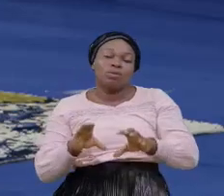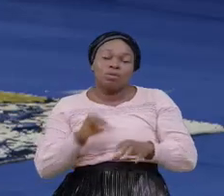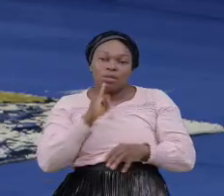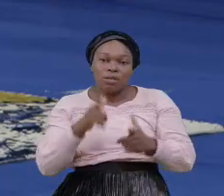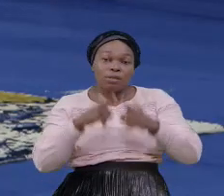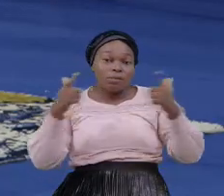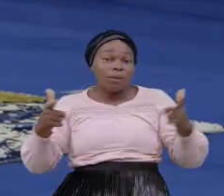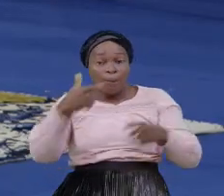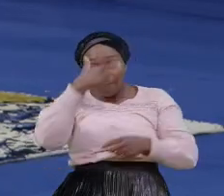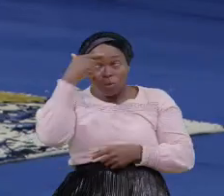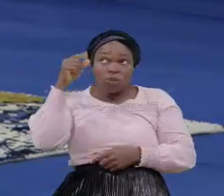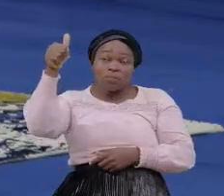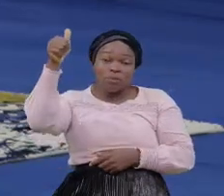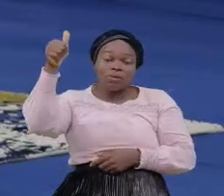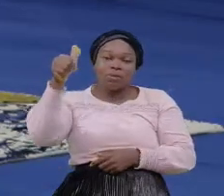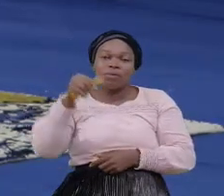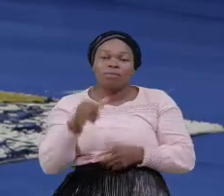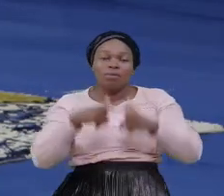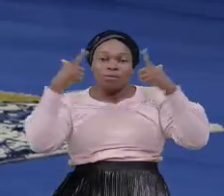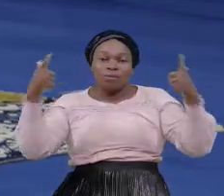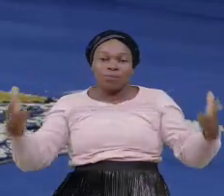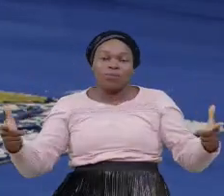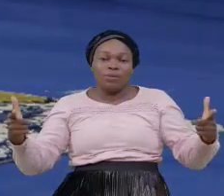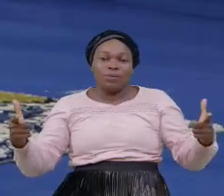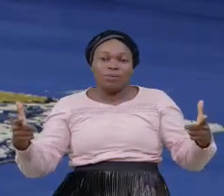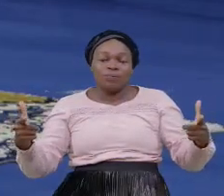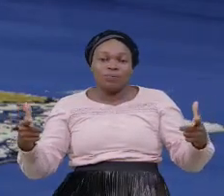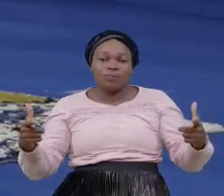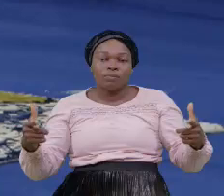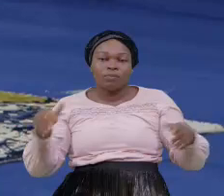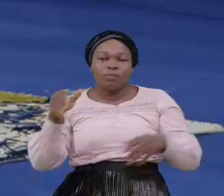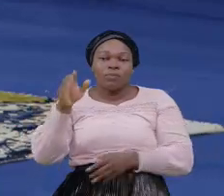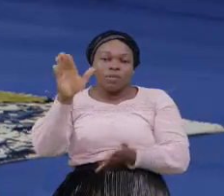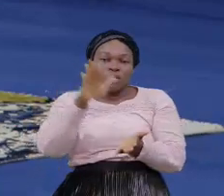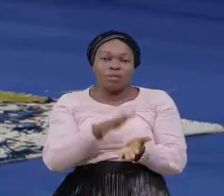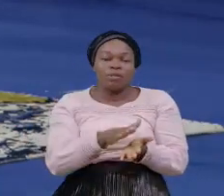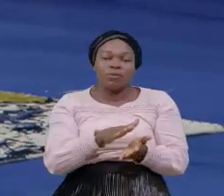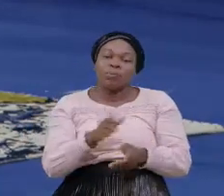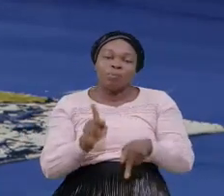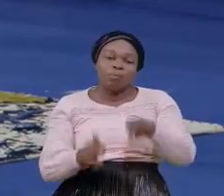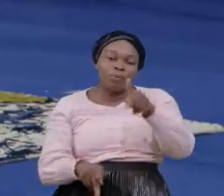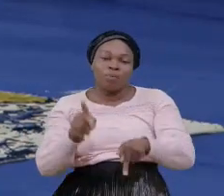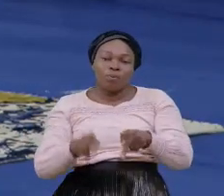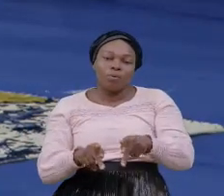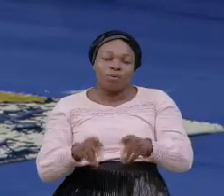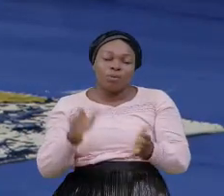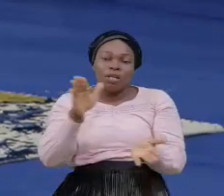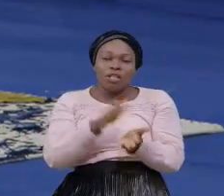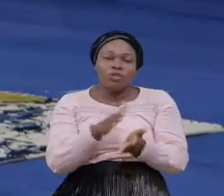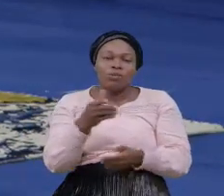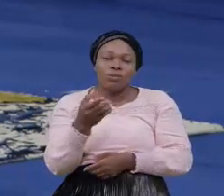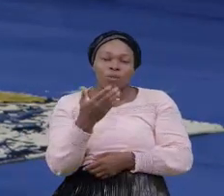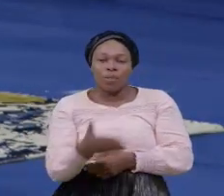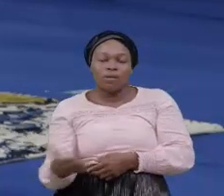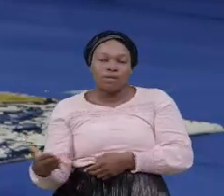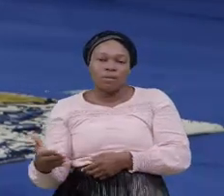is great. Little people do little things. Low-level people do low-level things.